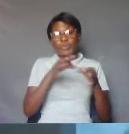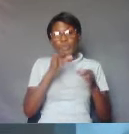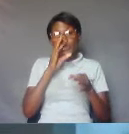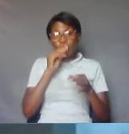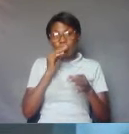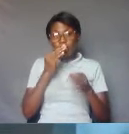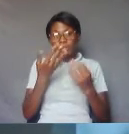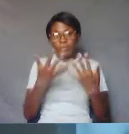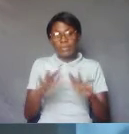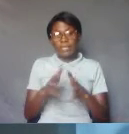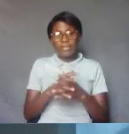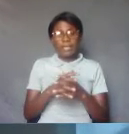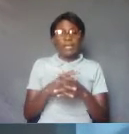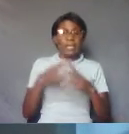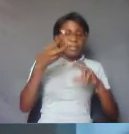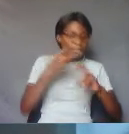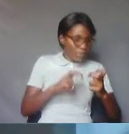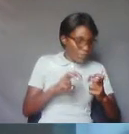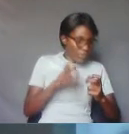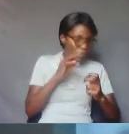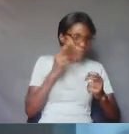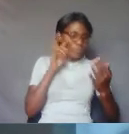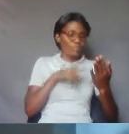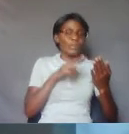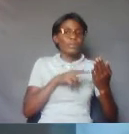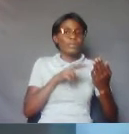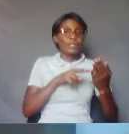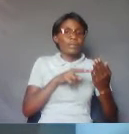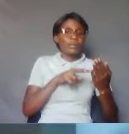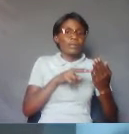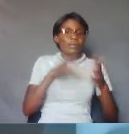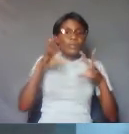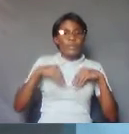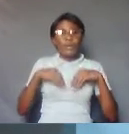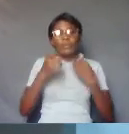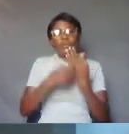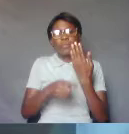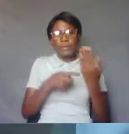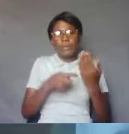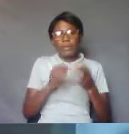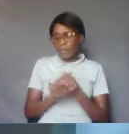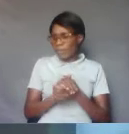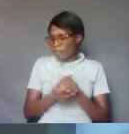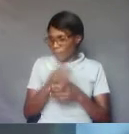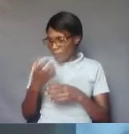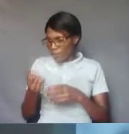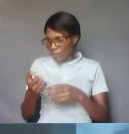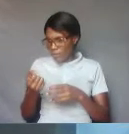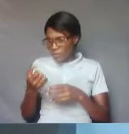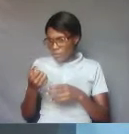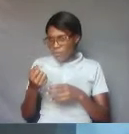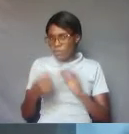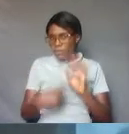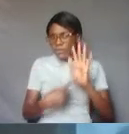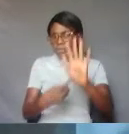when disabilities have been considered at all in the Bible, they have all historically been looked at either as symbols